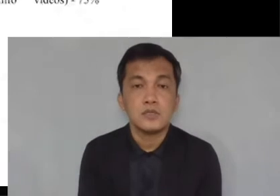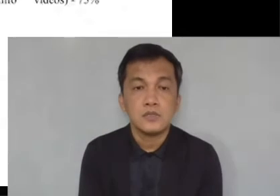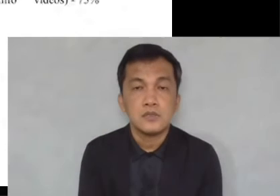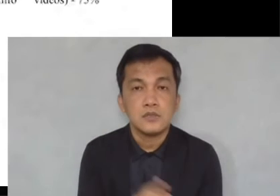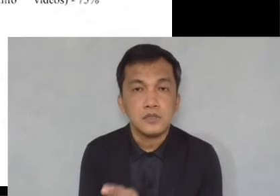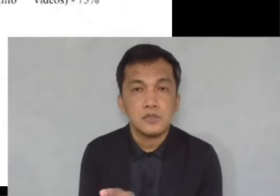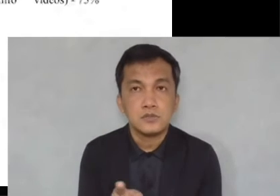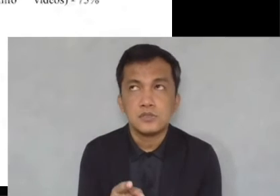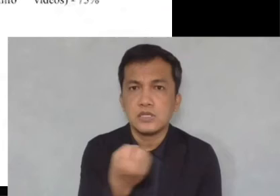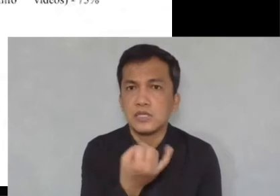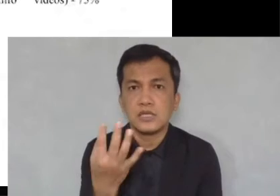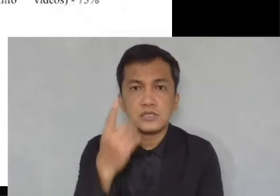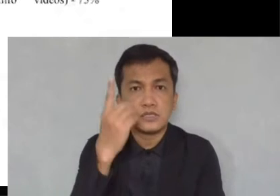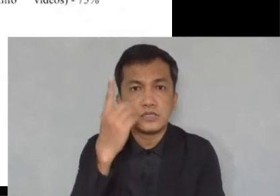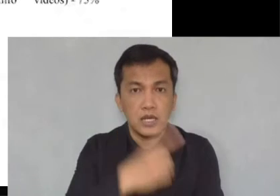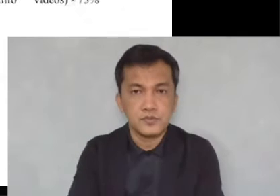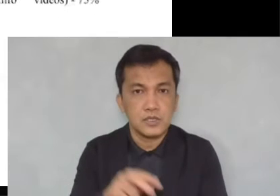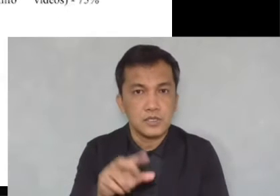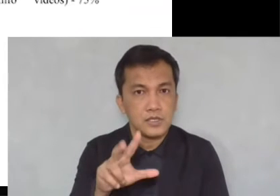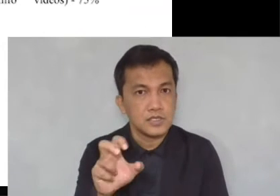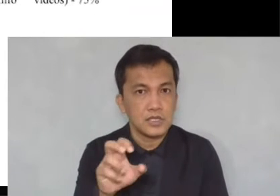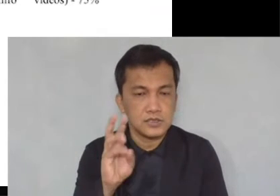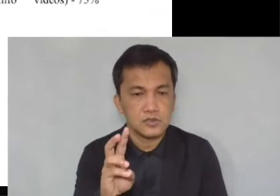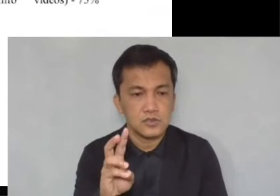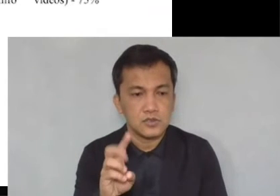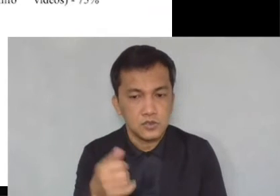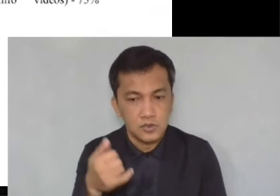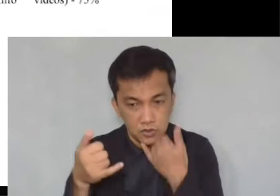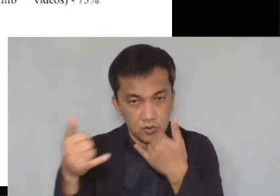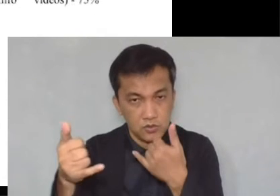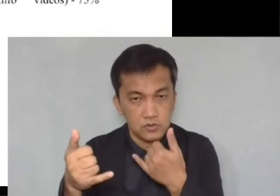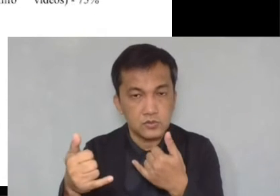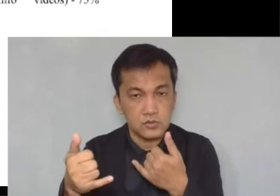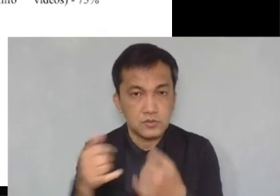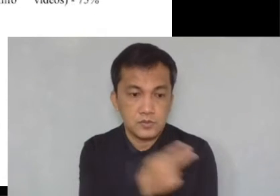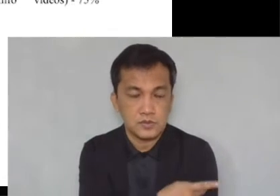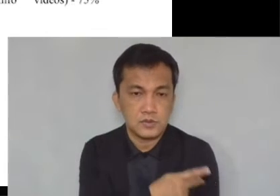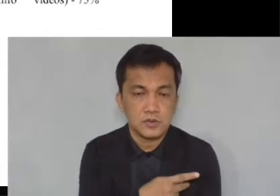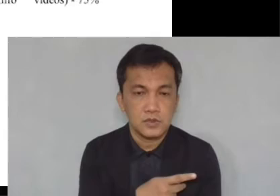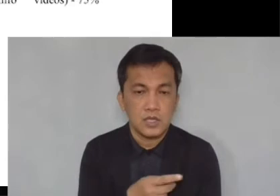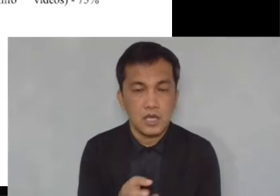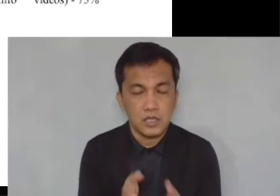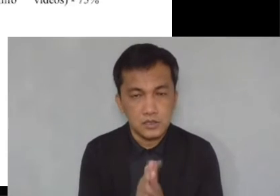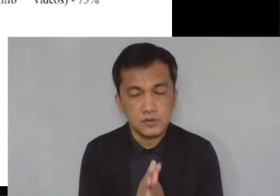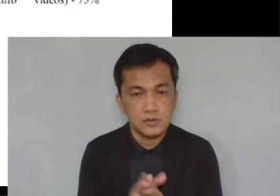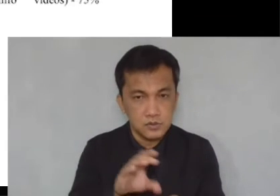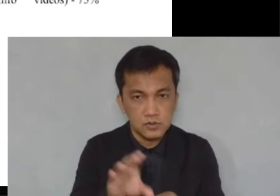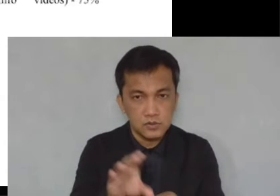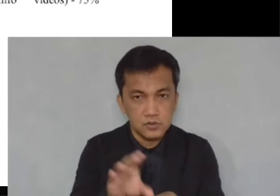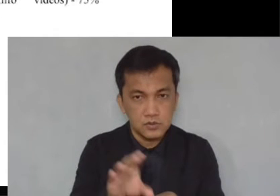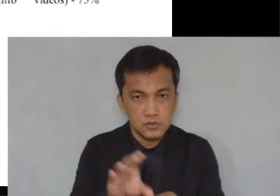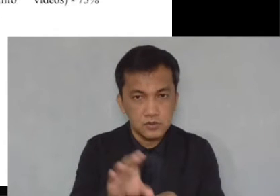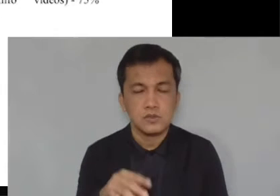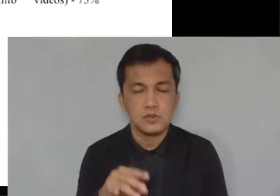average clicks per day is 300 hits. Average calls of patients ending into medical consults per day is